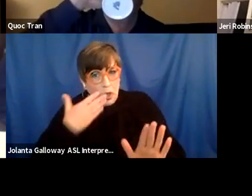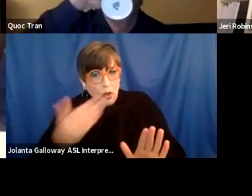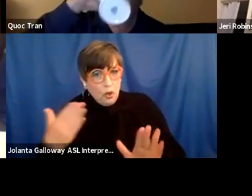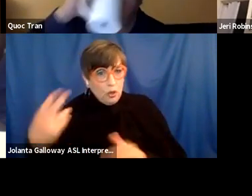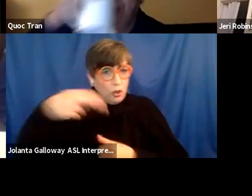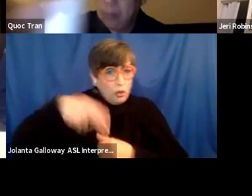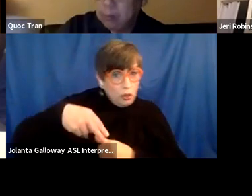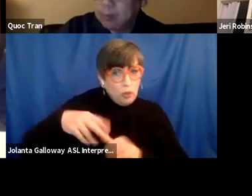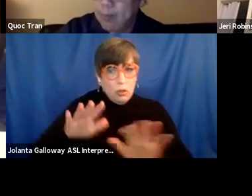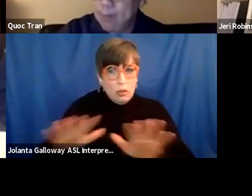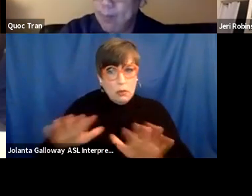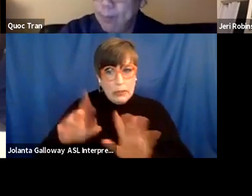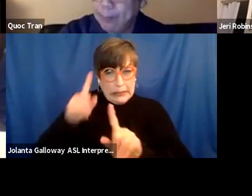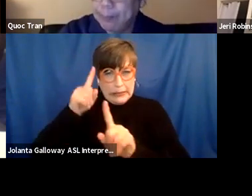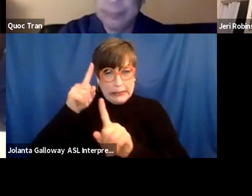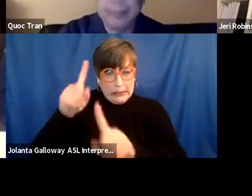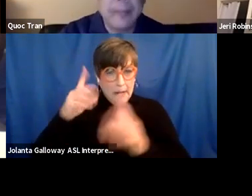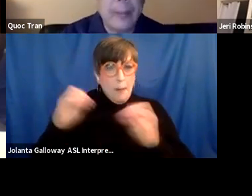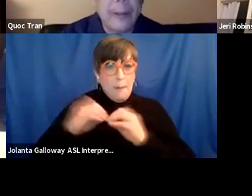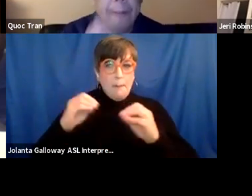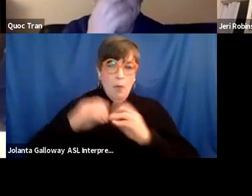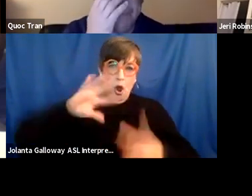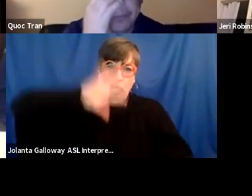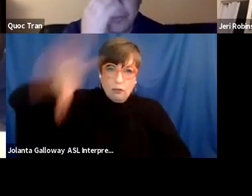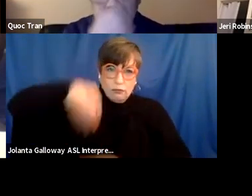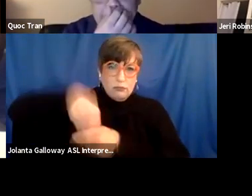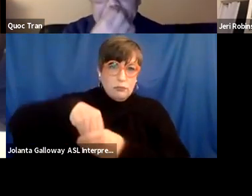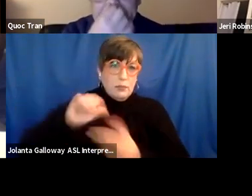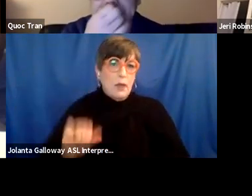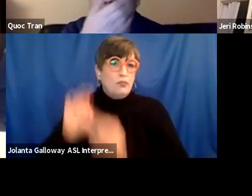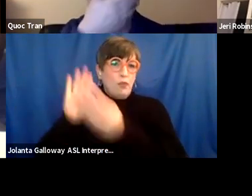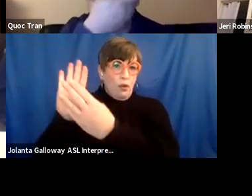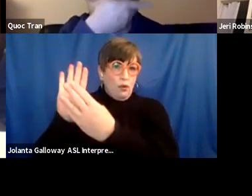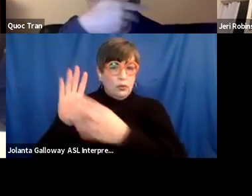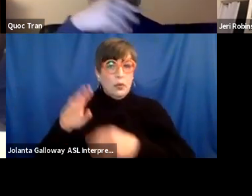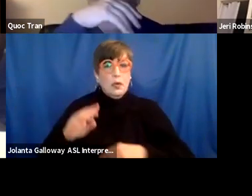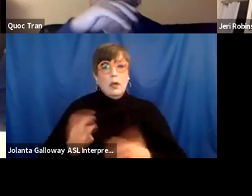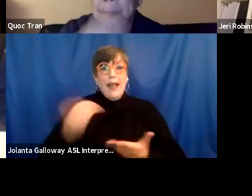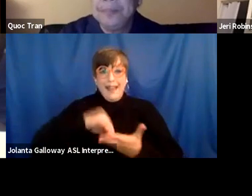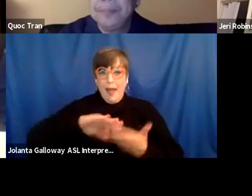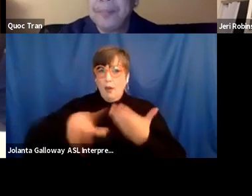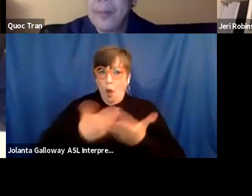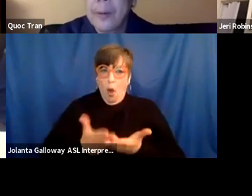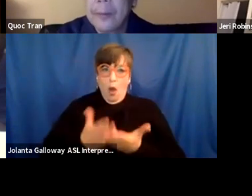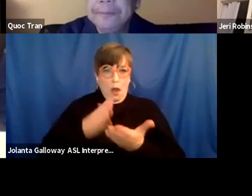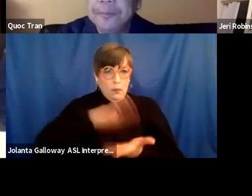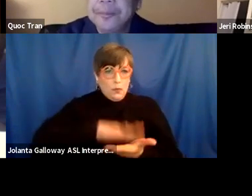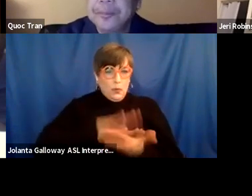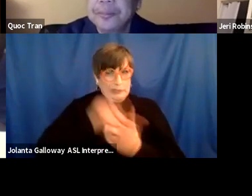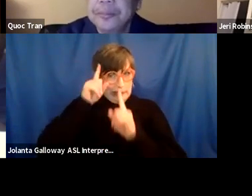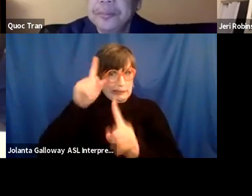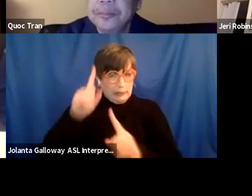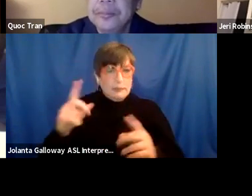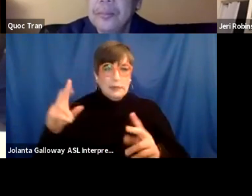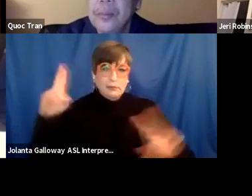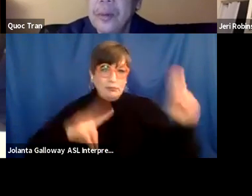really moving toward a more comprehensive approach to having all of our schools signed on to use this panorama so